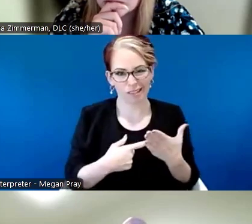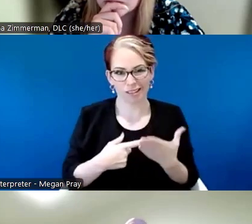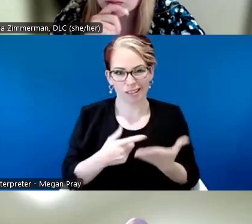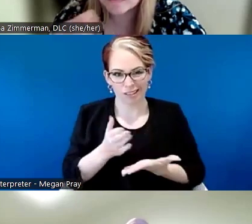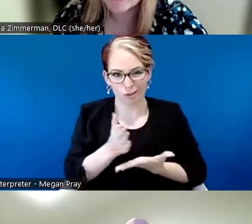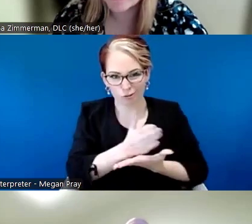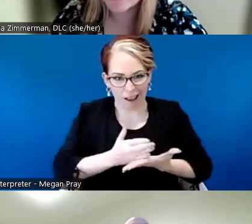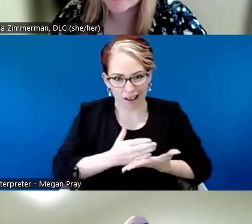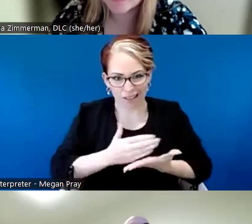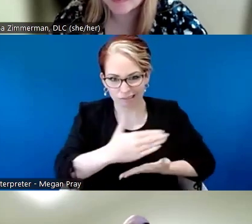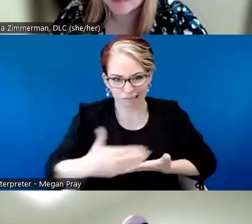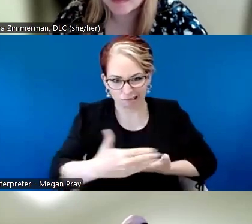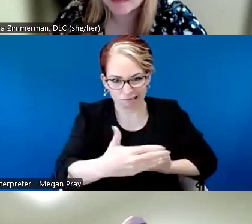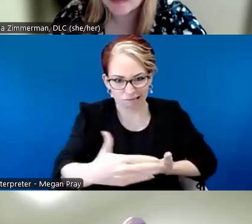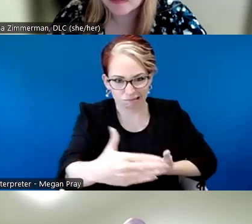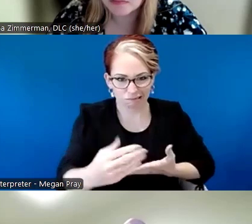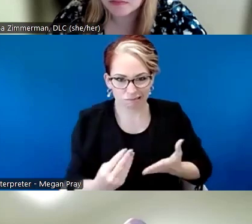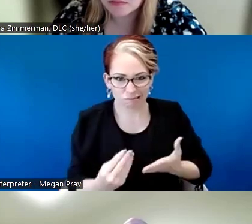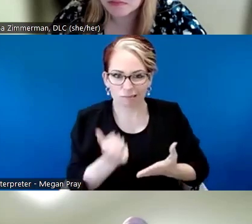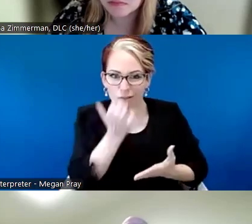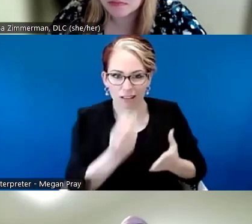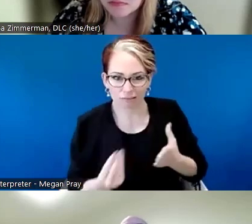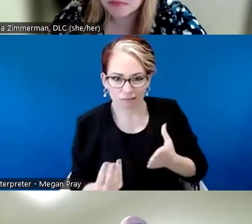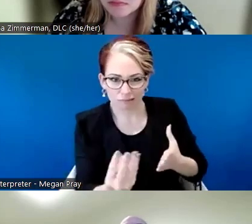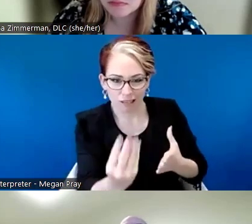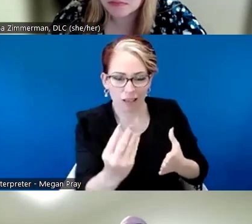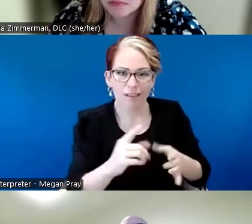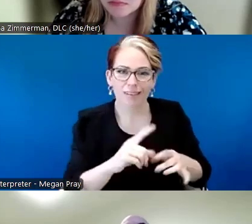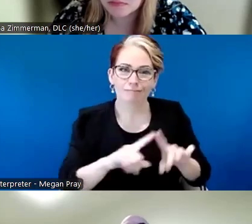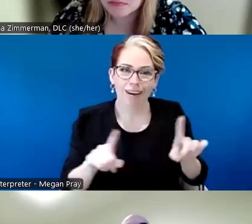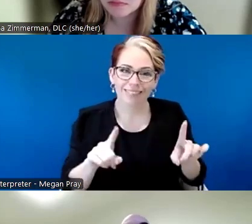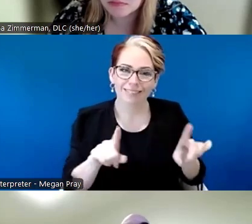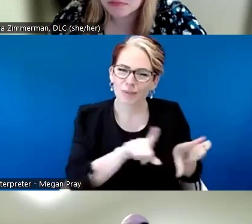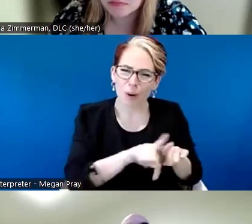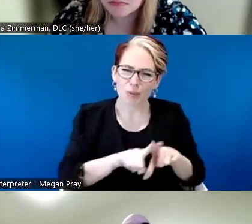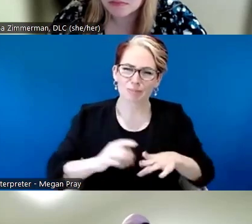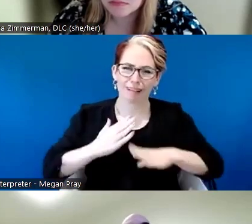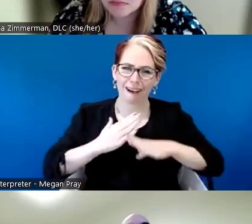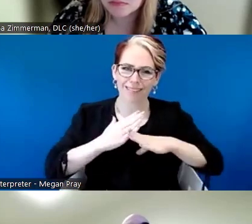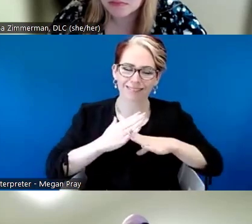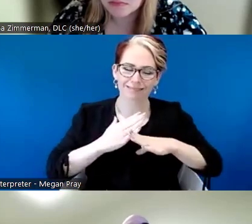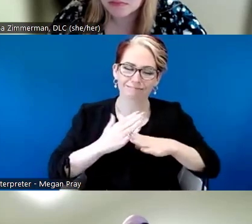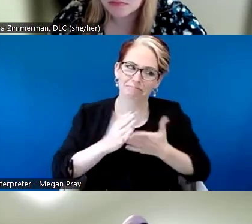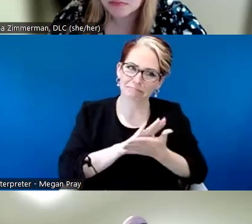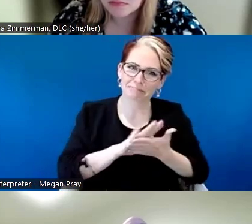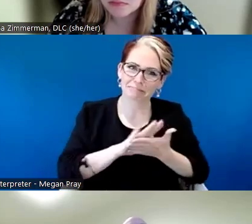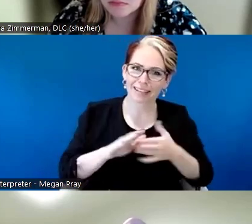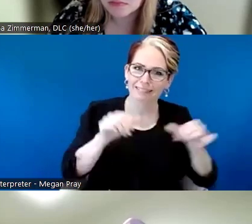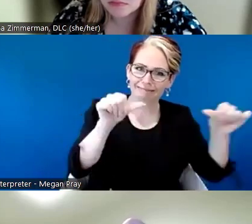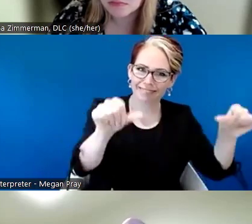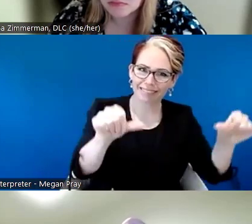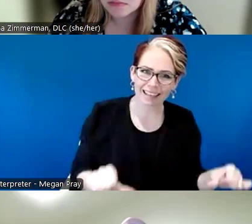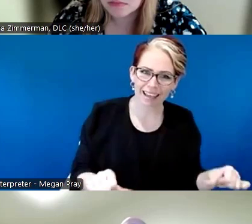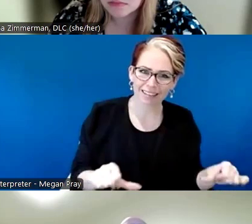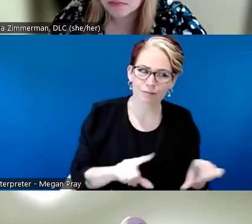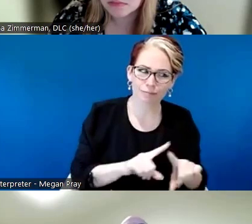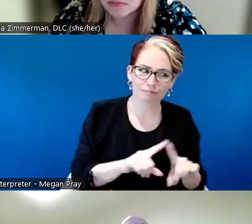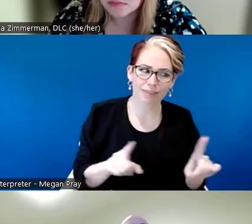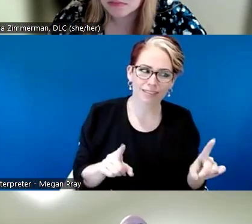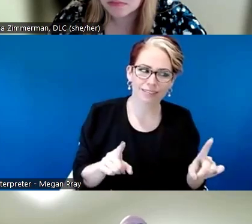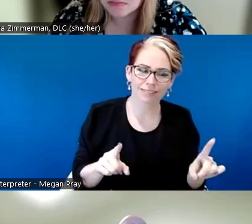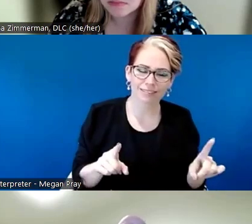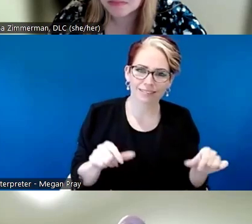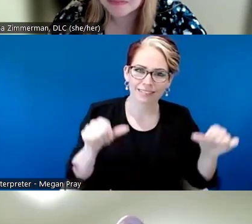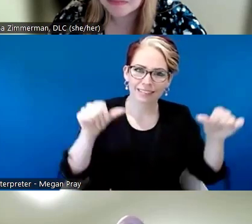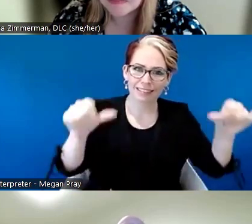also blocked. They have this nice sign that tells folks where they need to go, but they put the sign right in the middle of